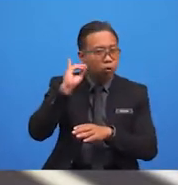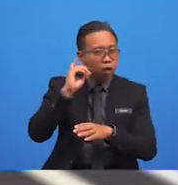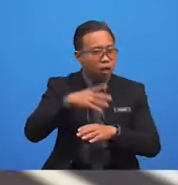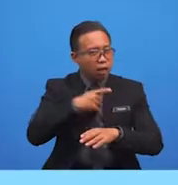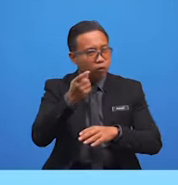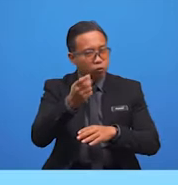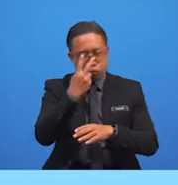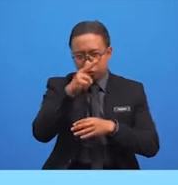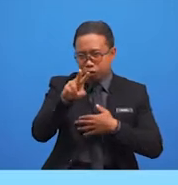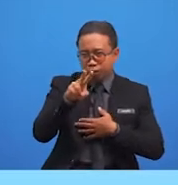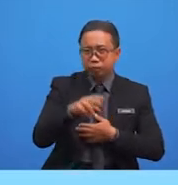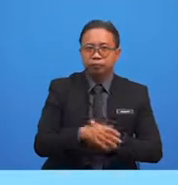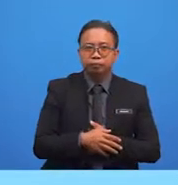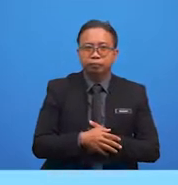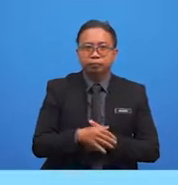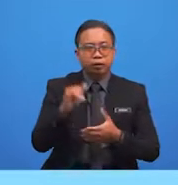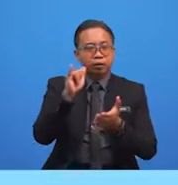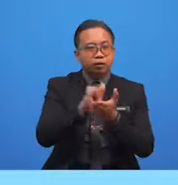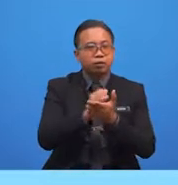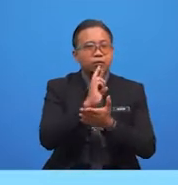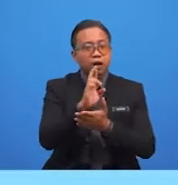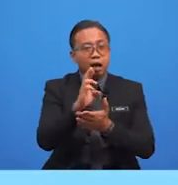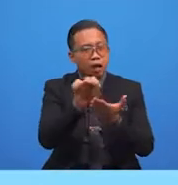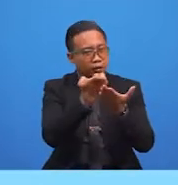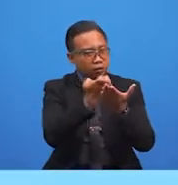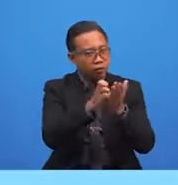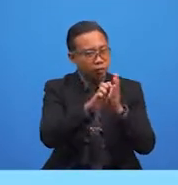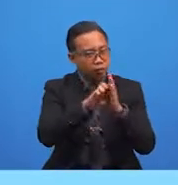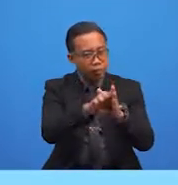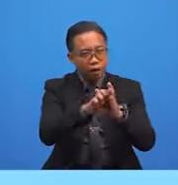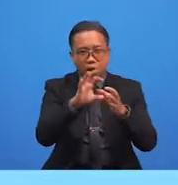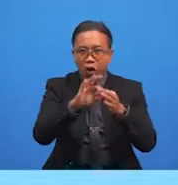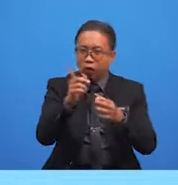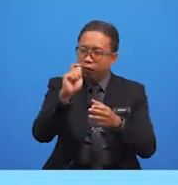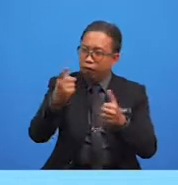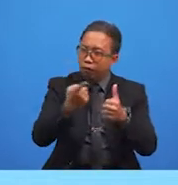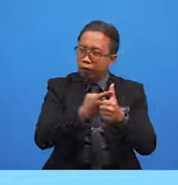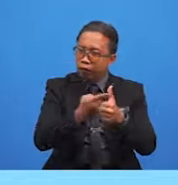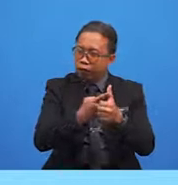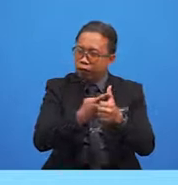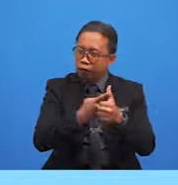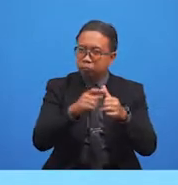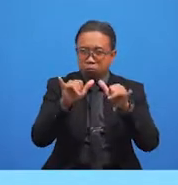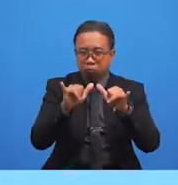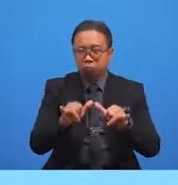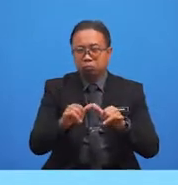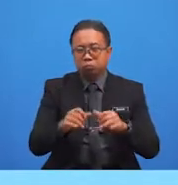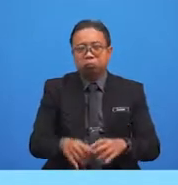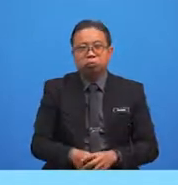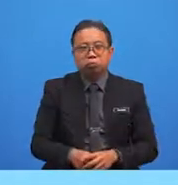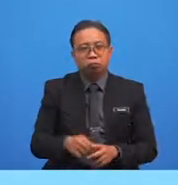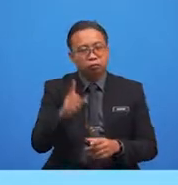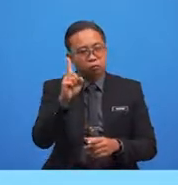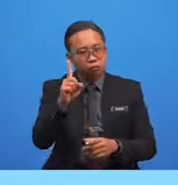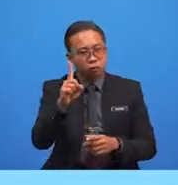this. These are the examples of the first conditional. The